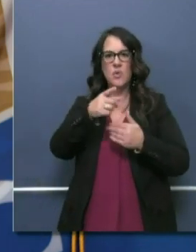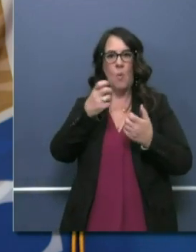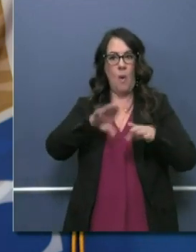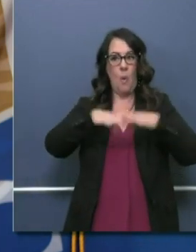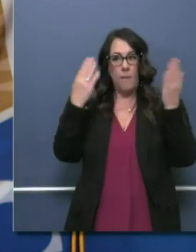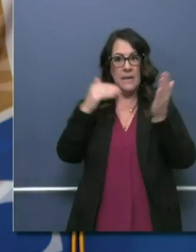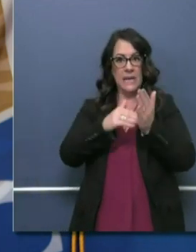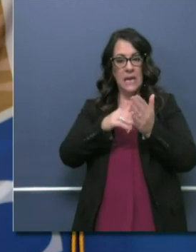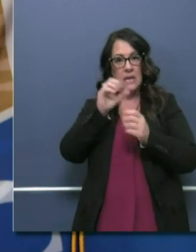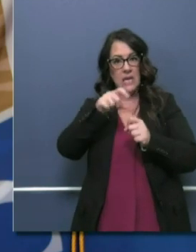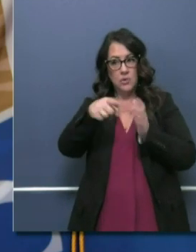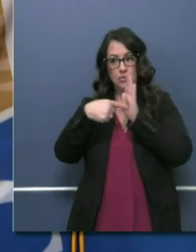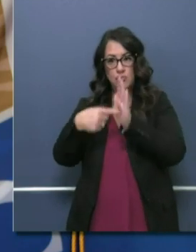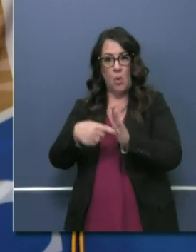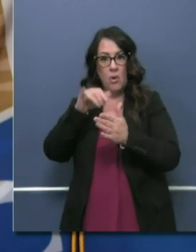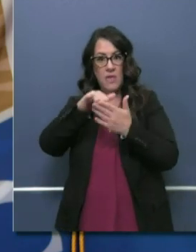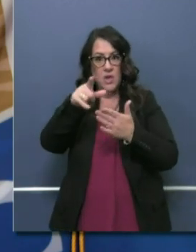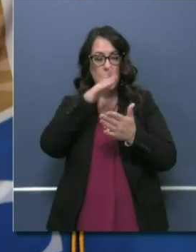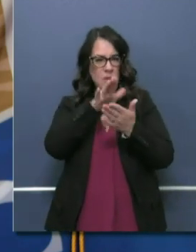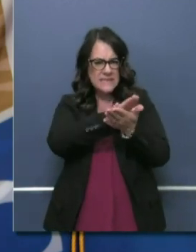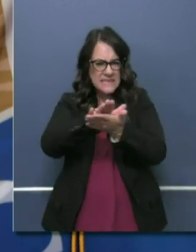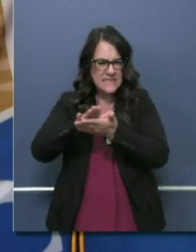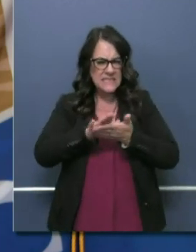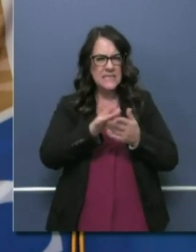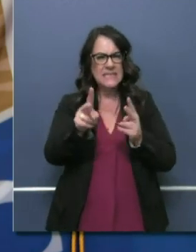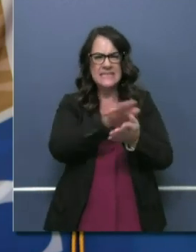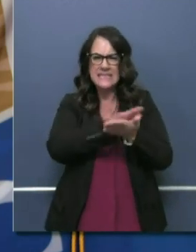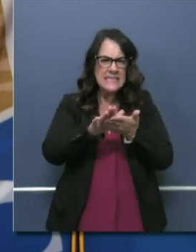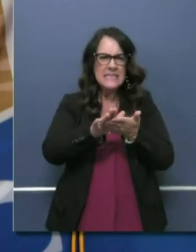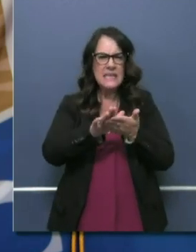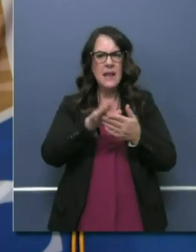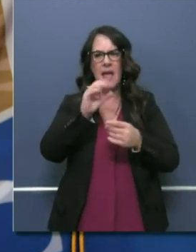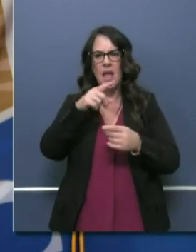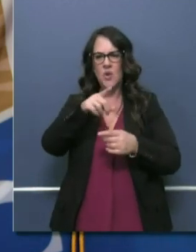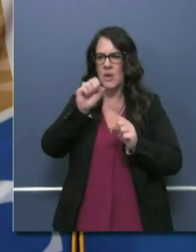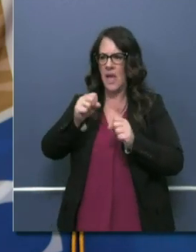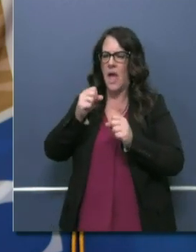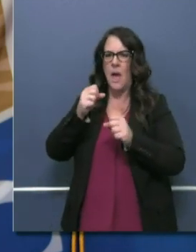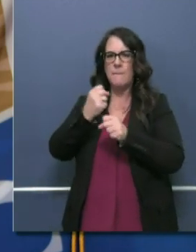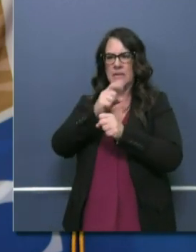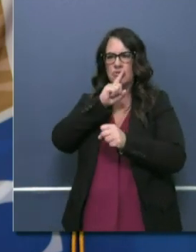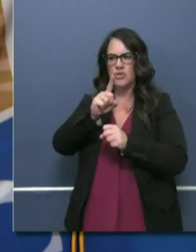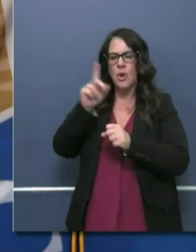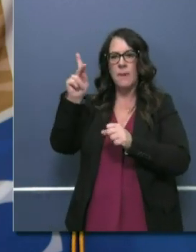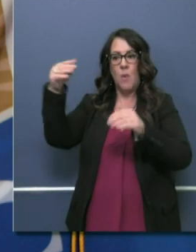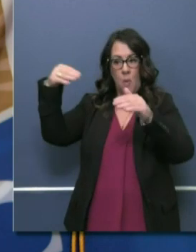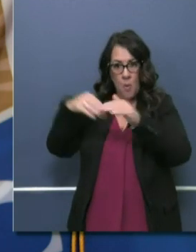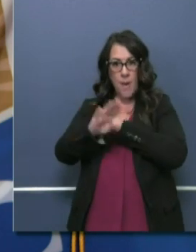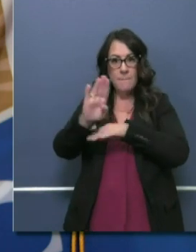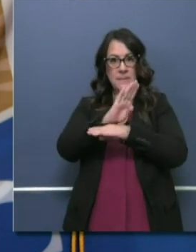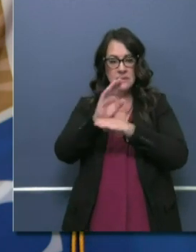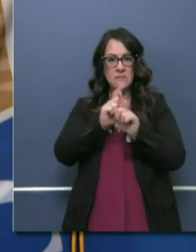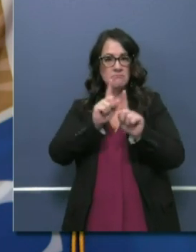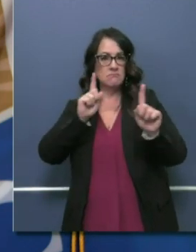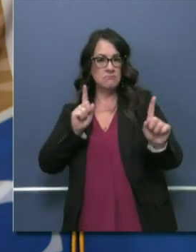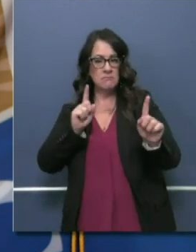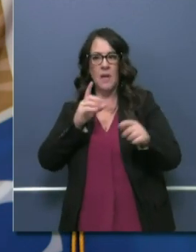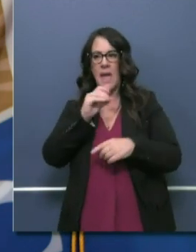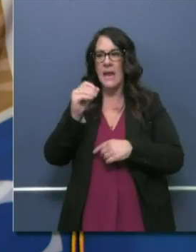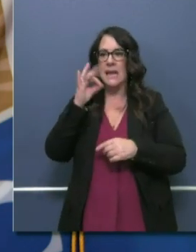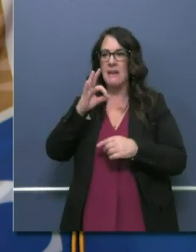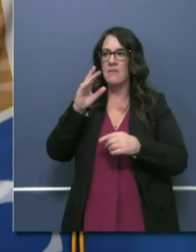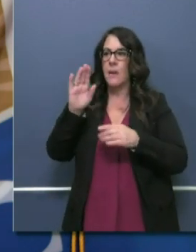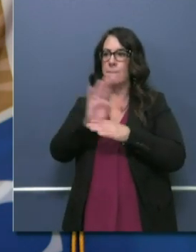deep sanitation in those facilities, are confident even in curbside pickup, those protocols are in